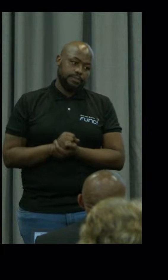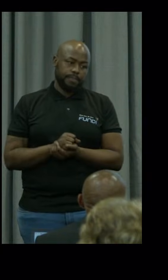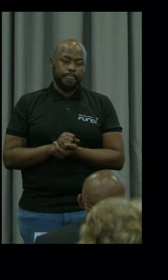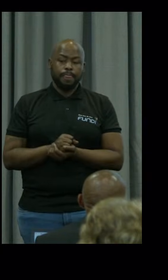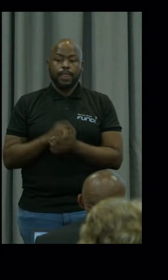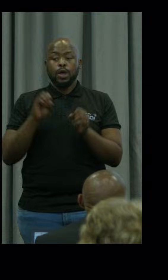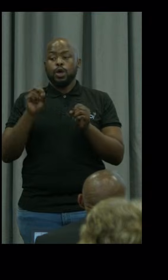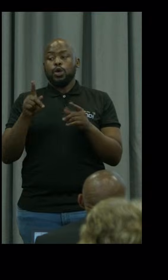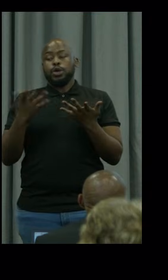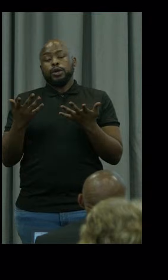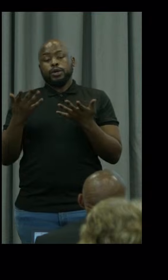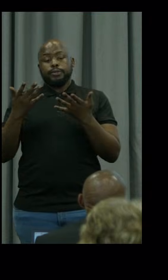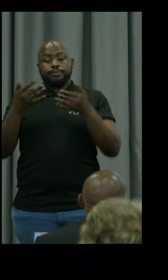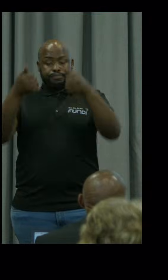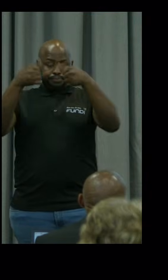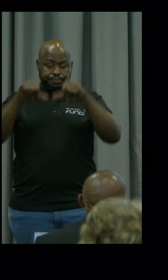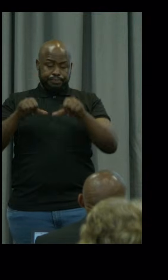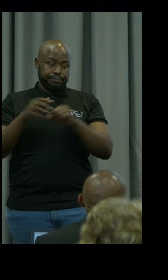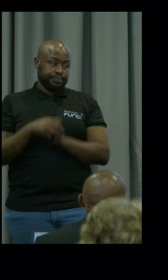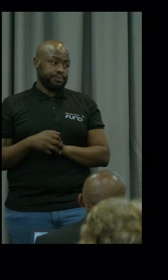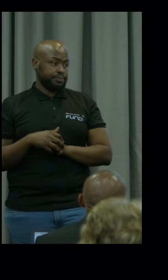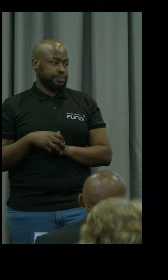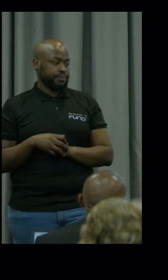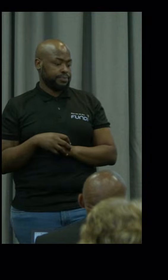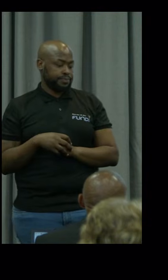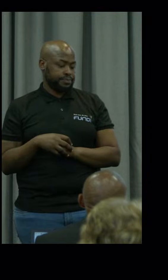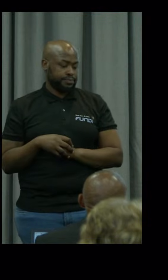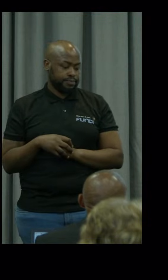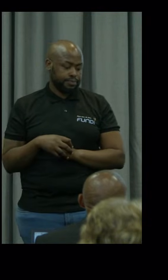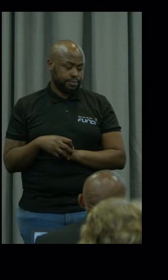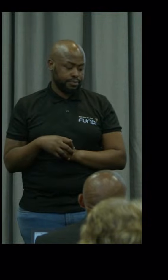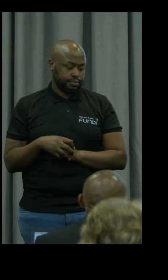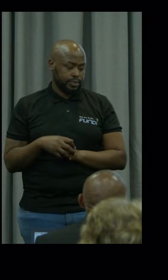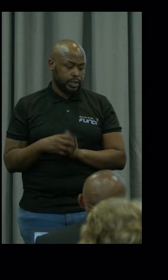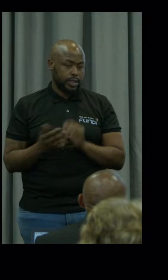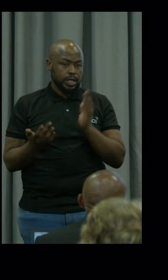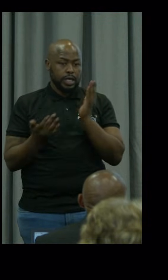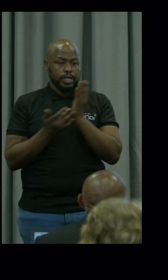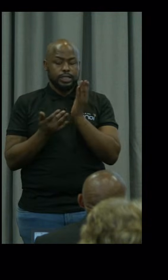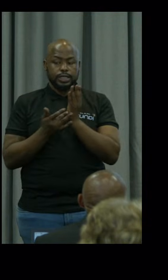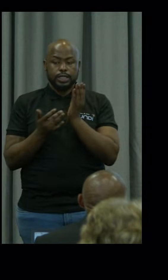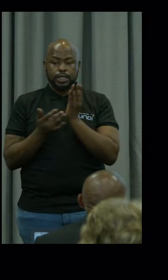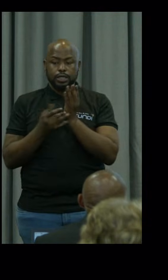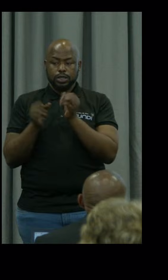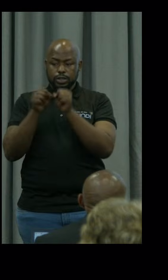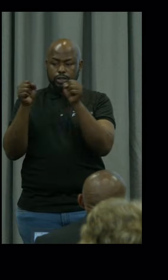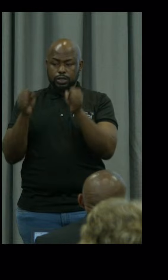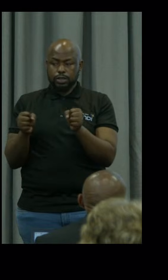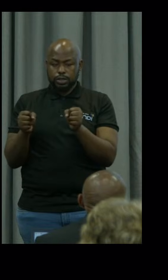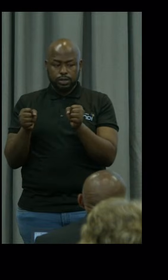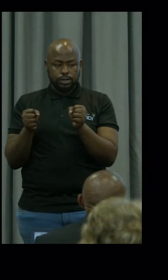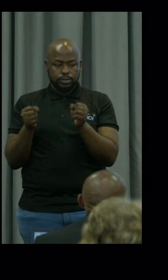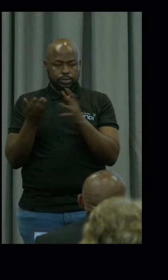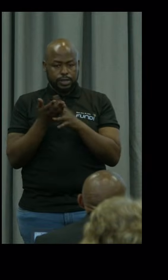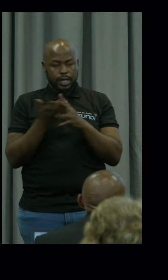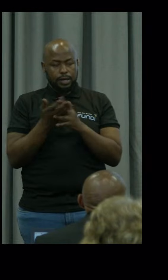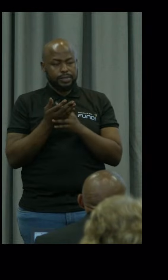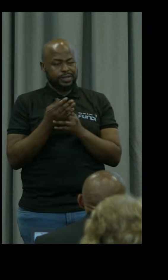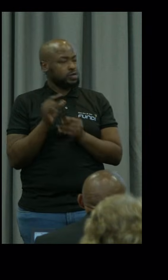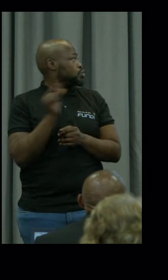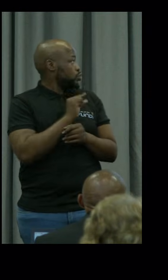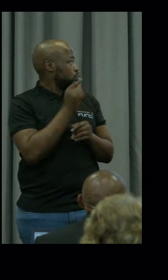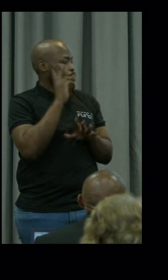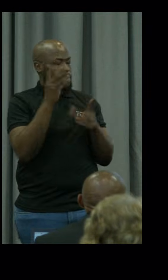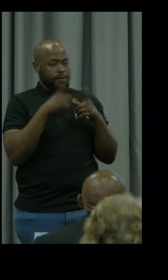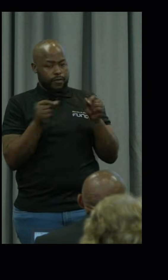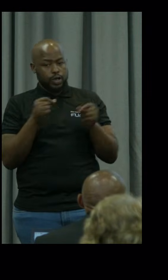Right, next one. Right, technical system gaps. I'm almost finished, Chair. This is the questions